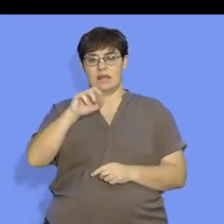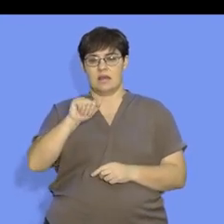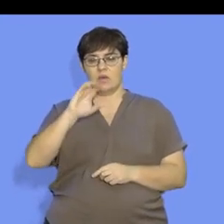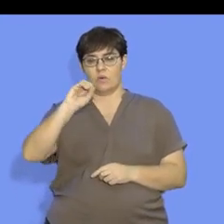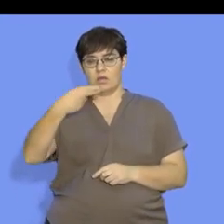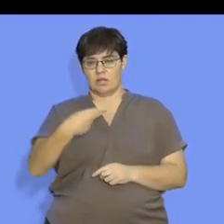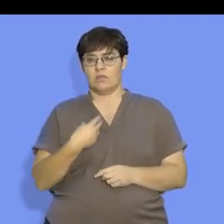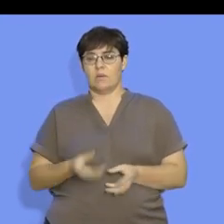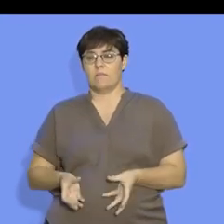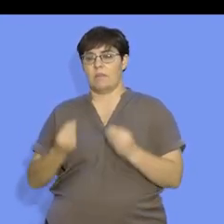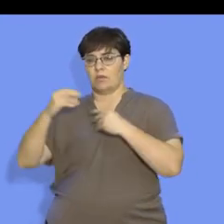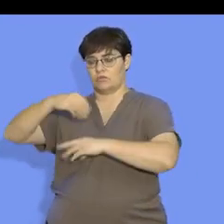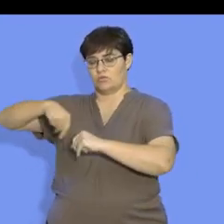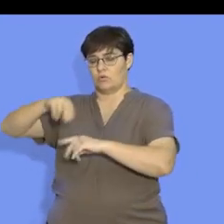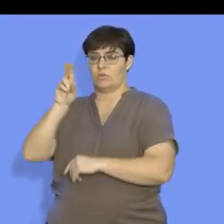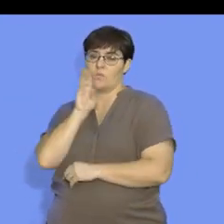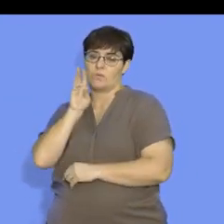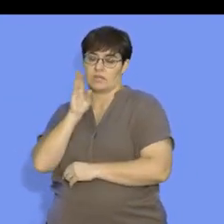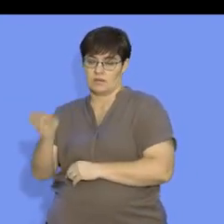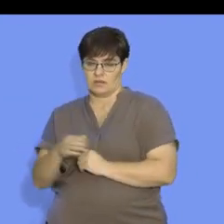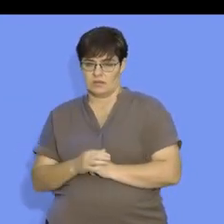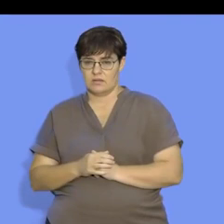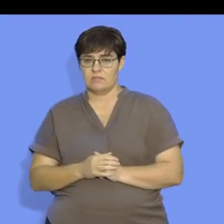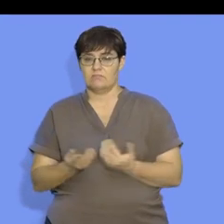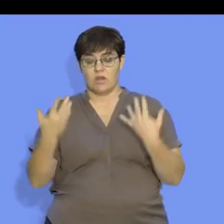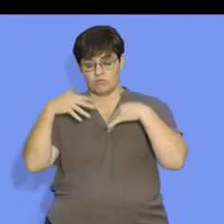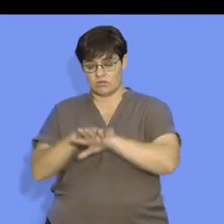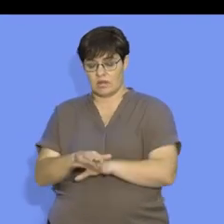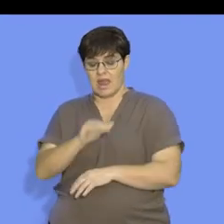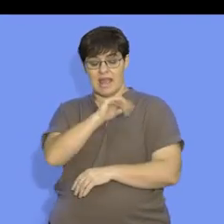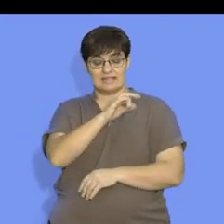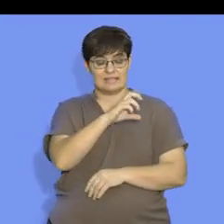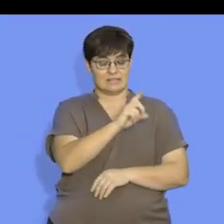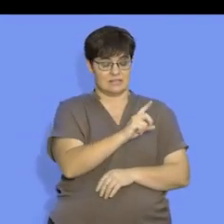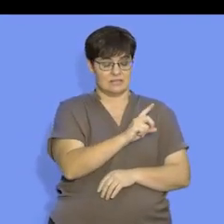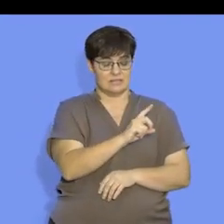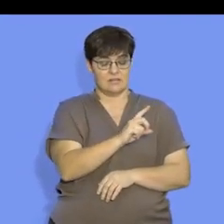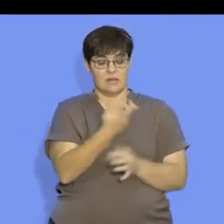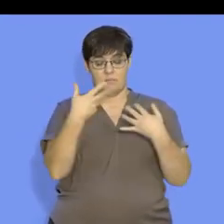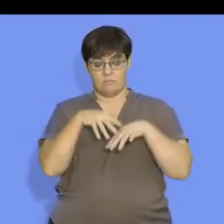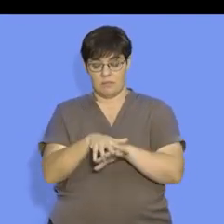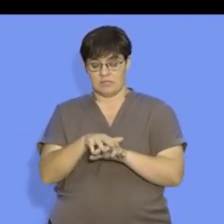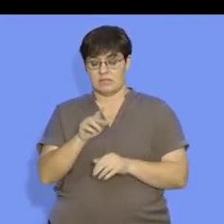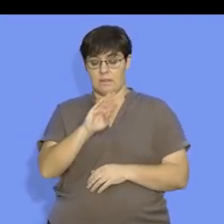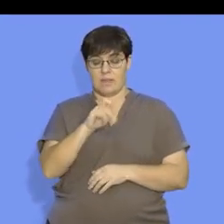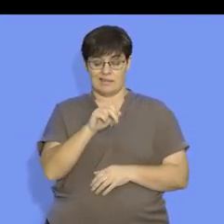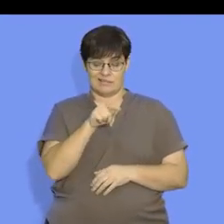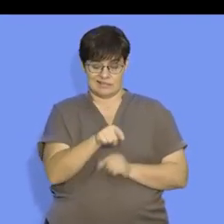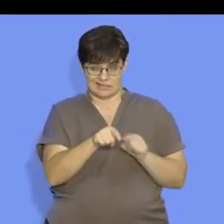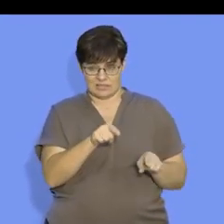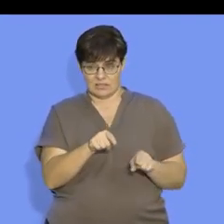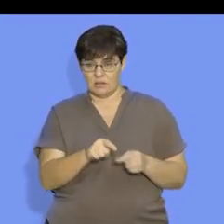sodium hydroxide to give us a salt and water. So the general is that reaction is that when an acid reacts with a